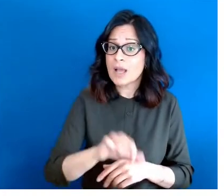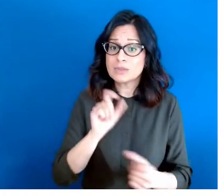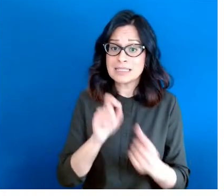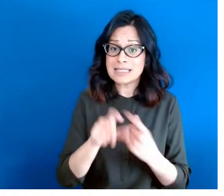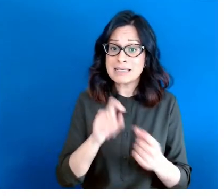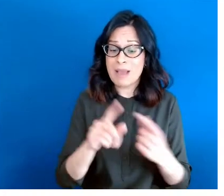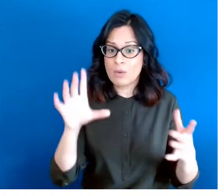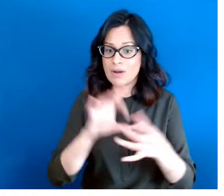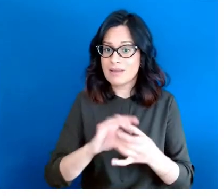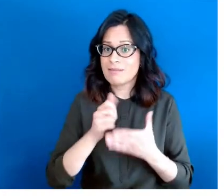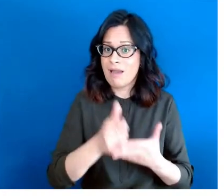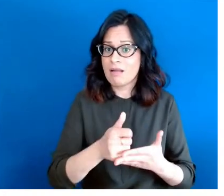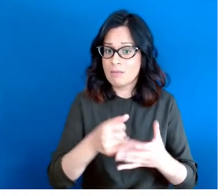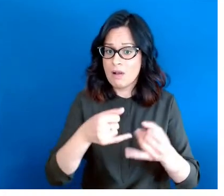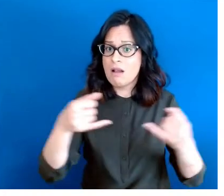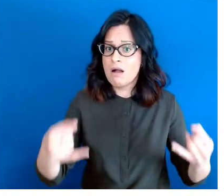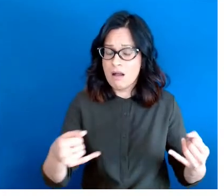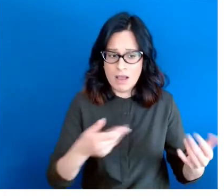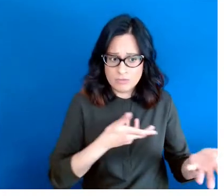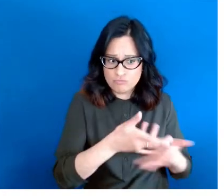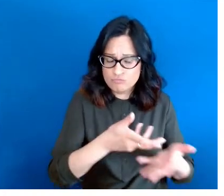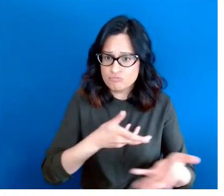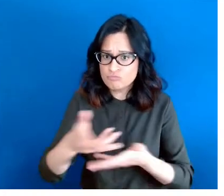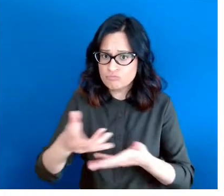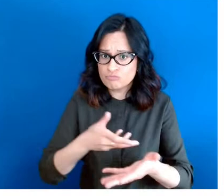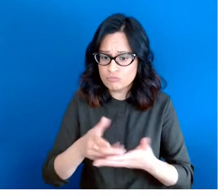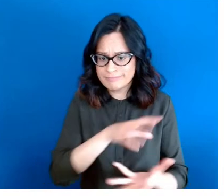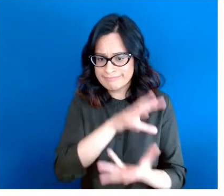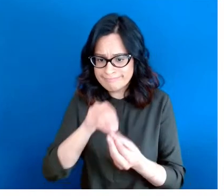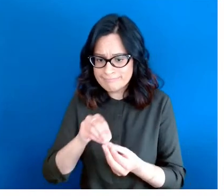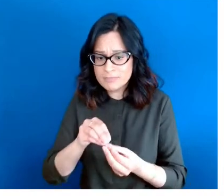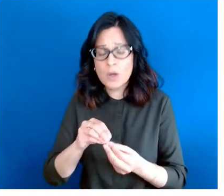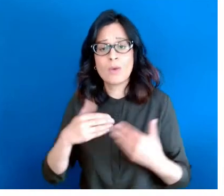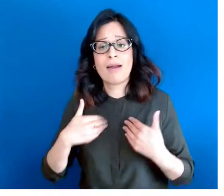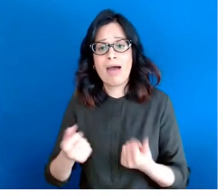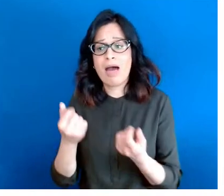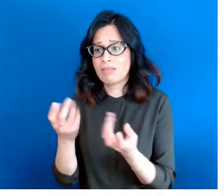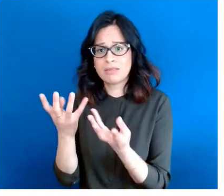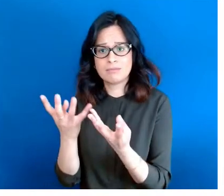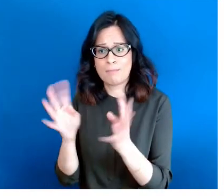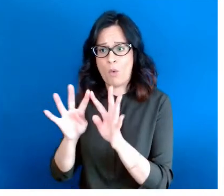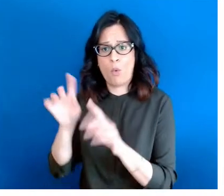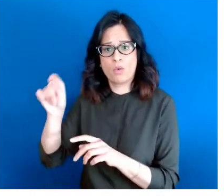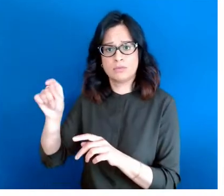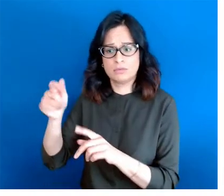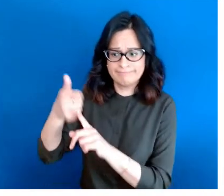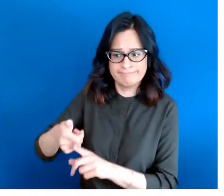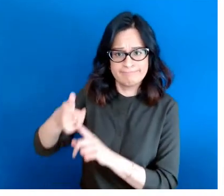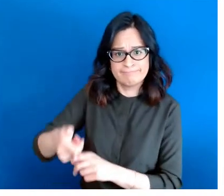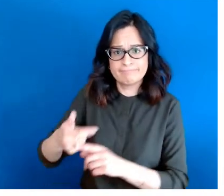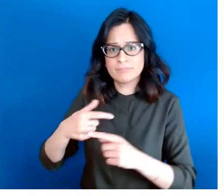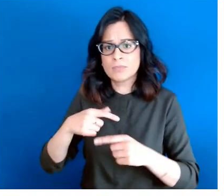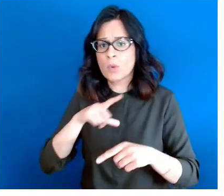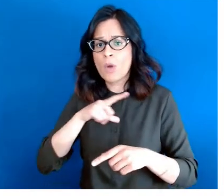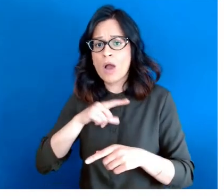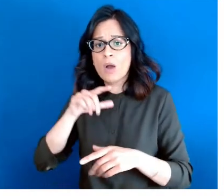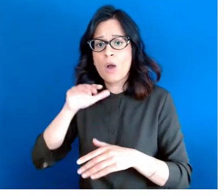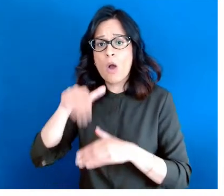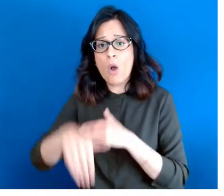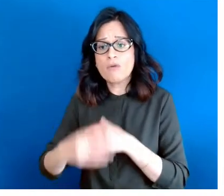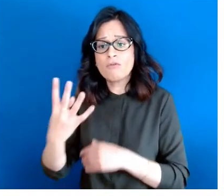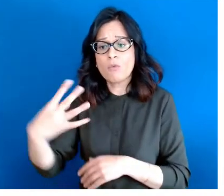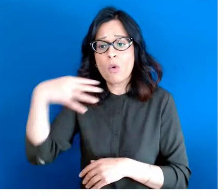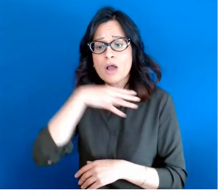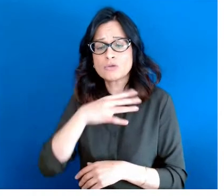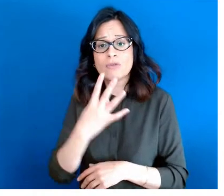helpline. We have a health advisory board with over 444 specialists,